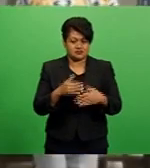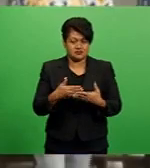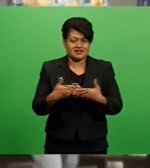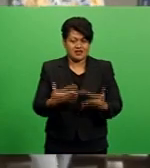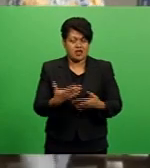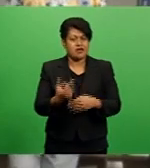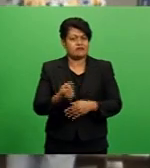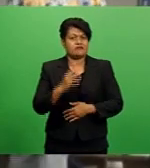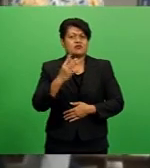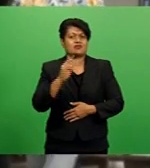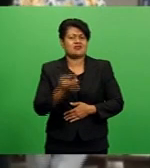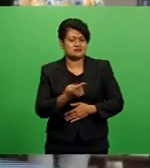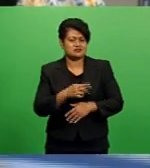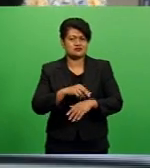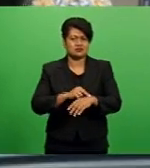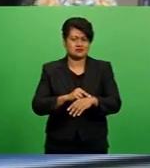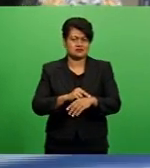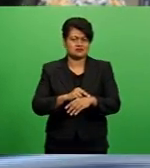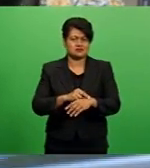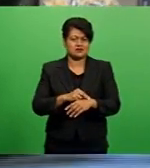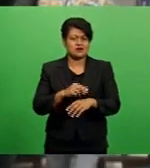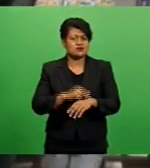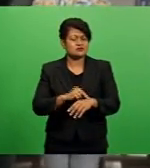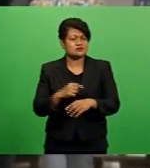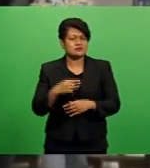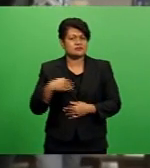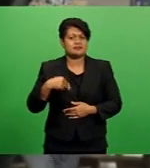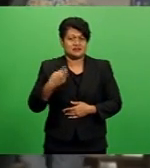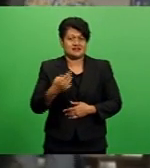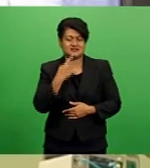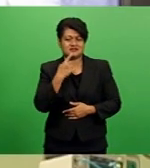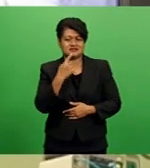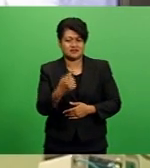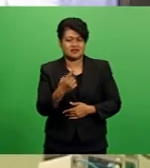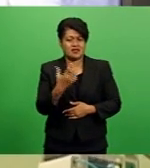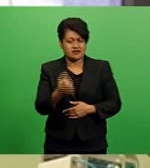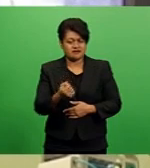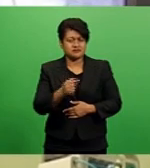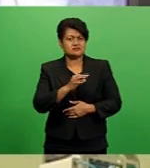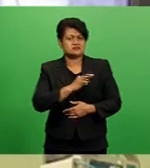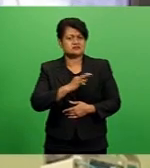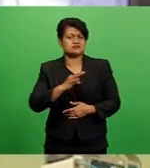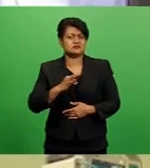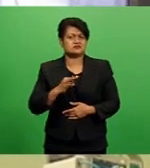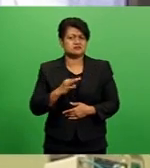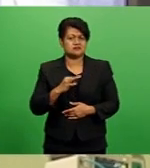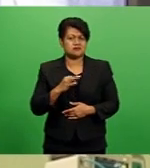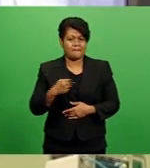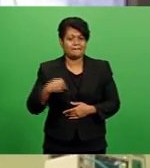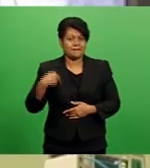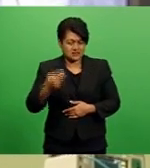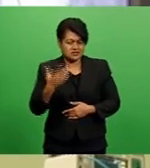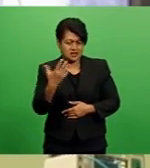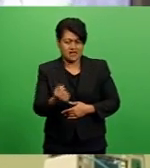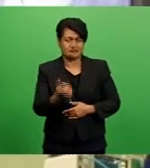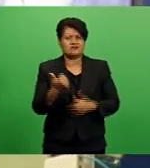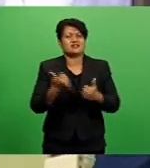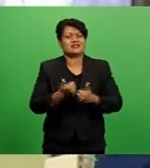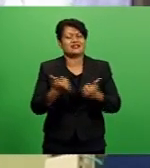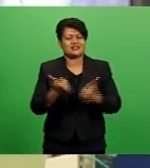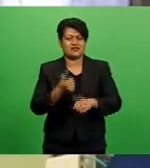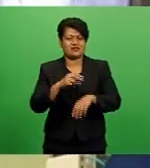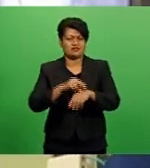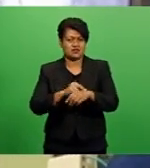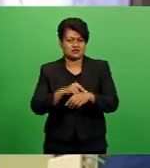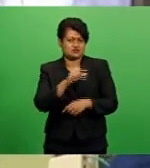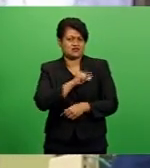doctors. Dr. Wangainambete says with current levels of staffing, the ministry has enough trained and qualified doctors to